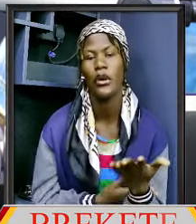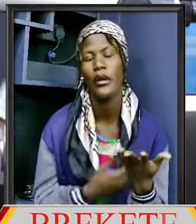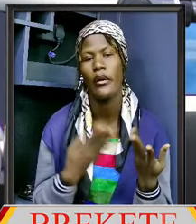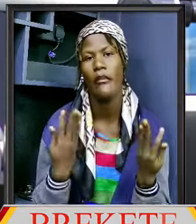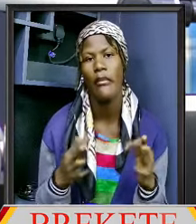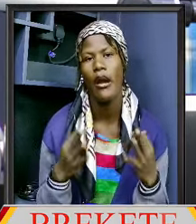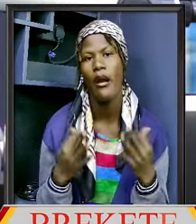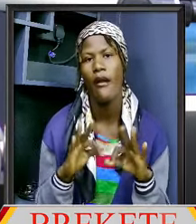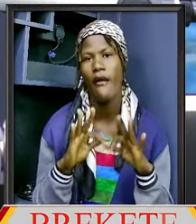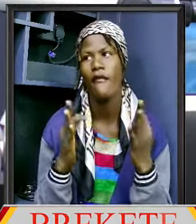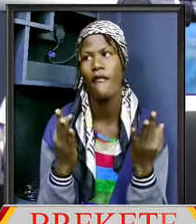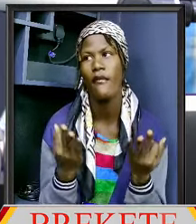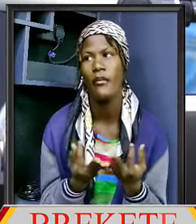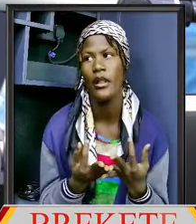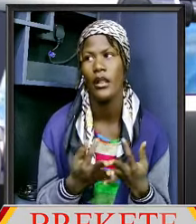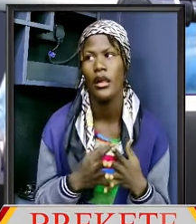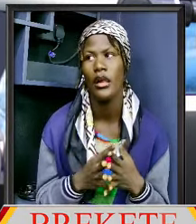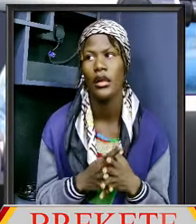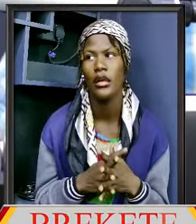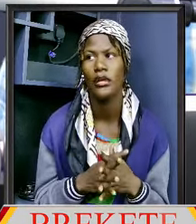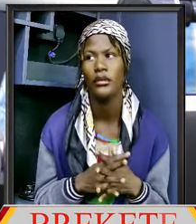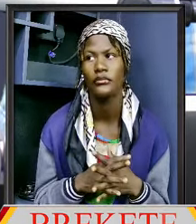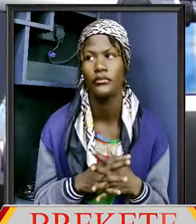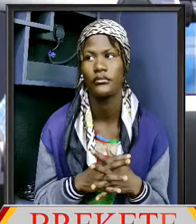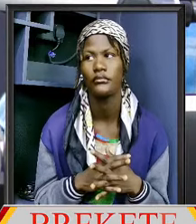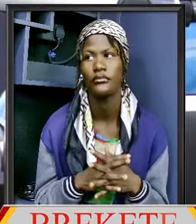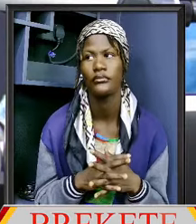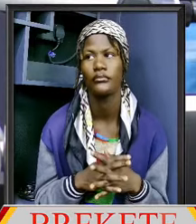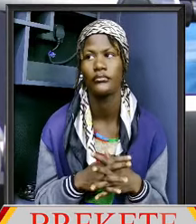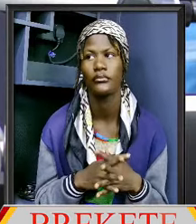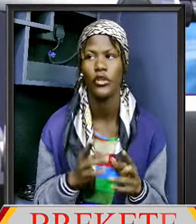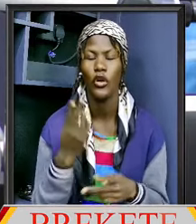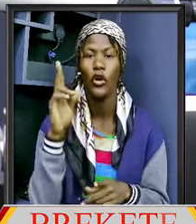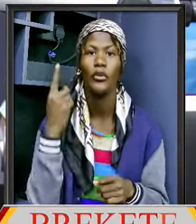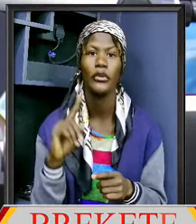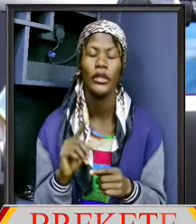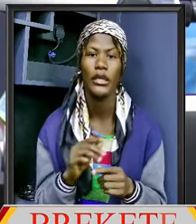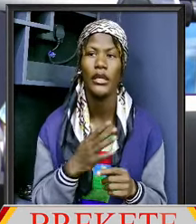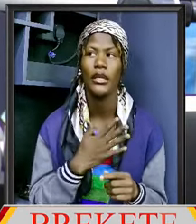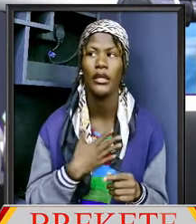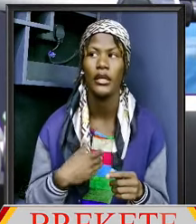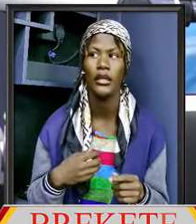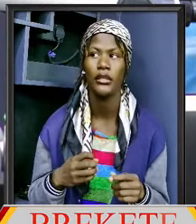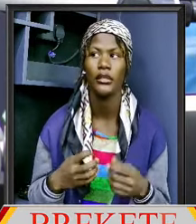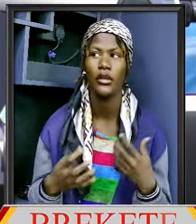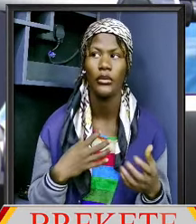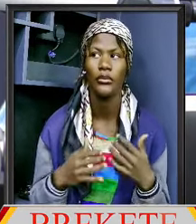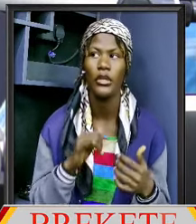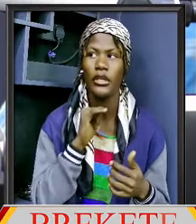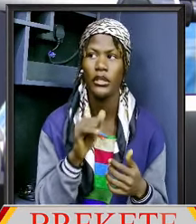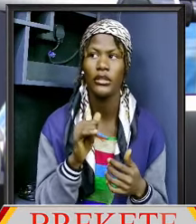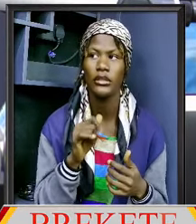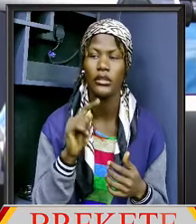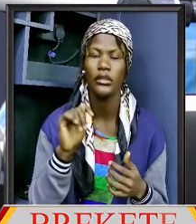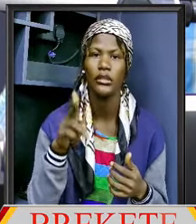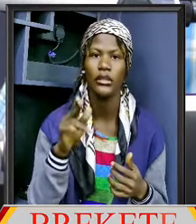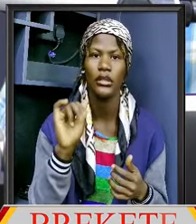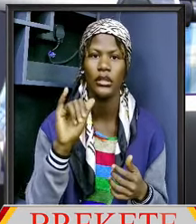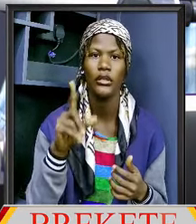Good morning, sir. Brekete family. Good morning. We get updates and the complainant na Teila Solom. And